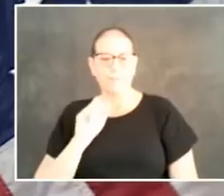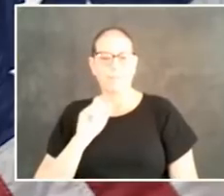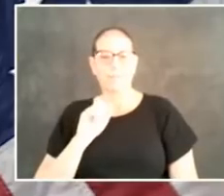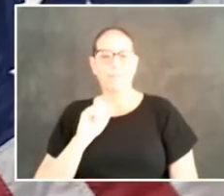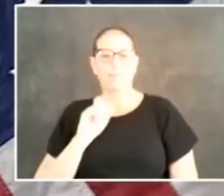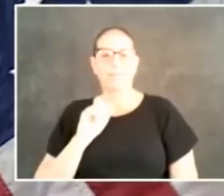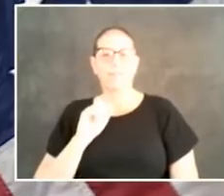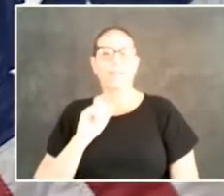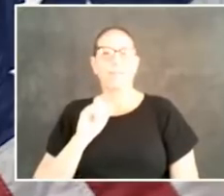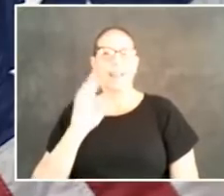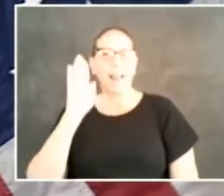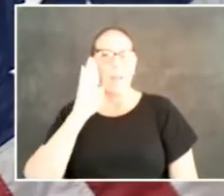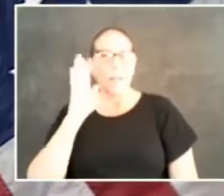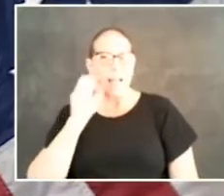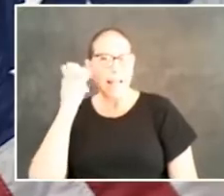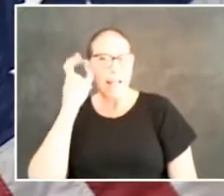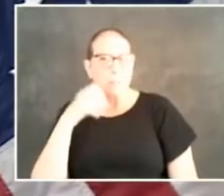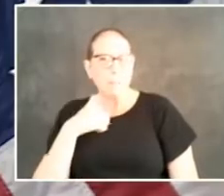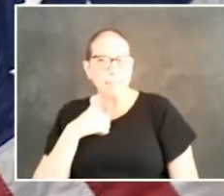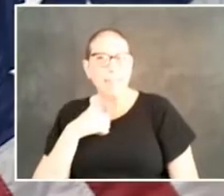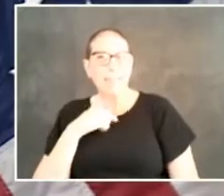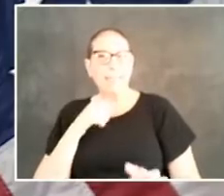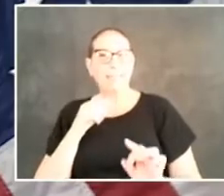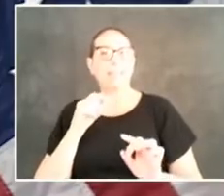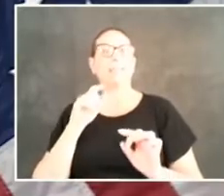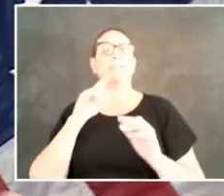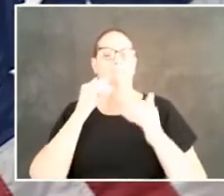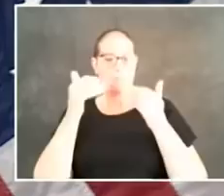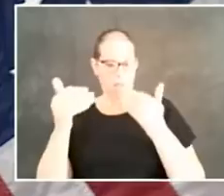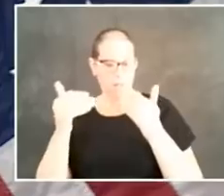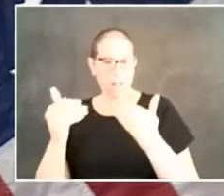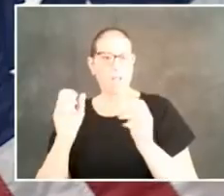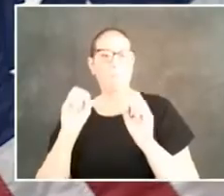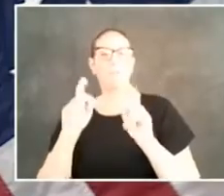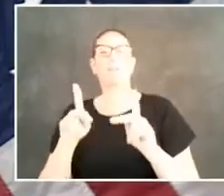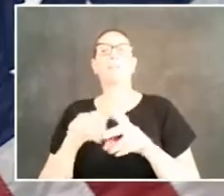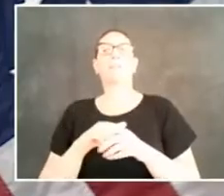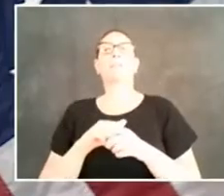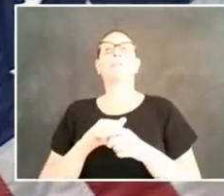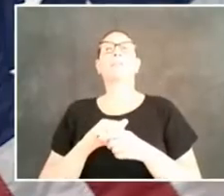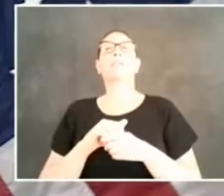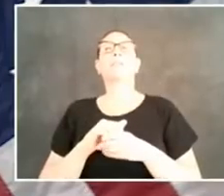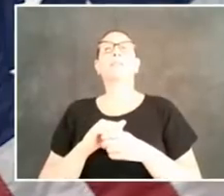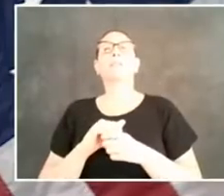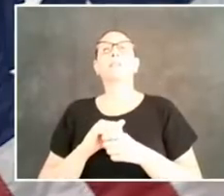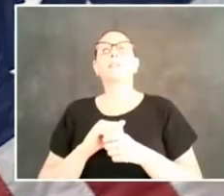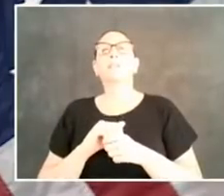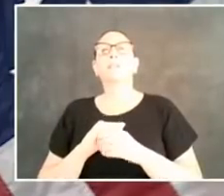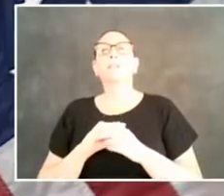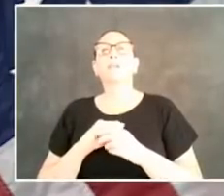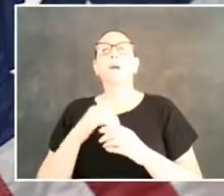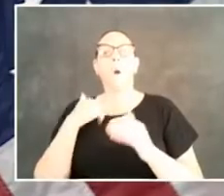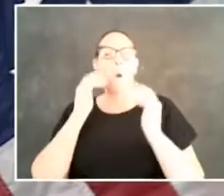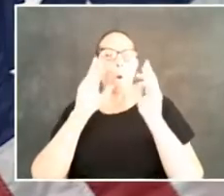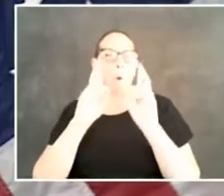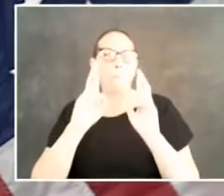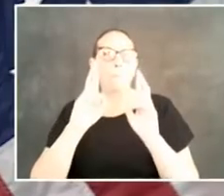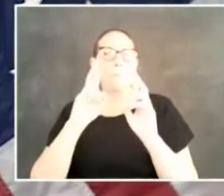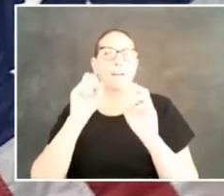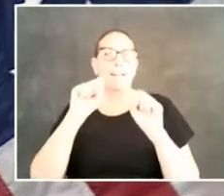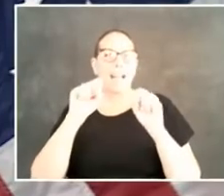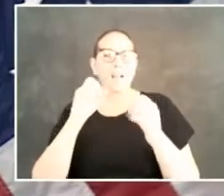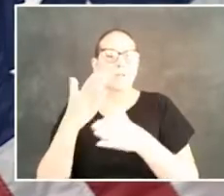Hello? Yes, Can Luis, you hear me? go ahead. Yep. Thank you. Hey there, Mr. Mayor. I'm hoping you can share that what you know about the expanded